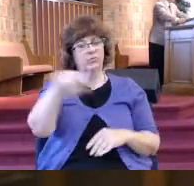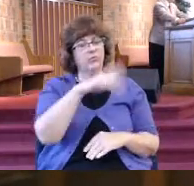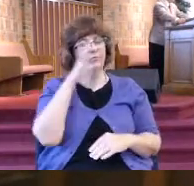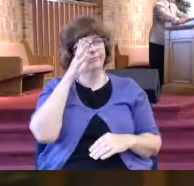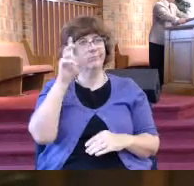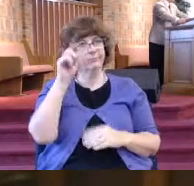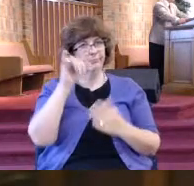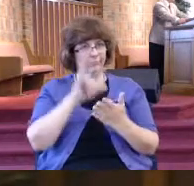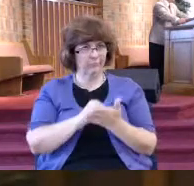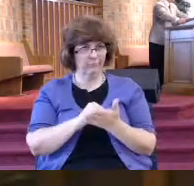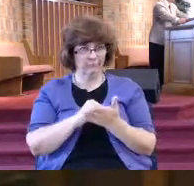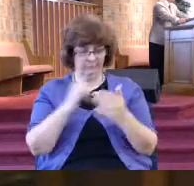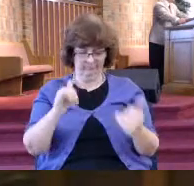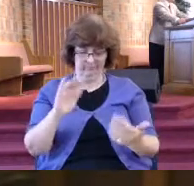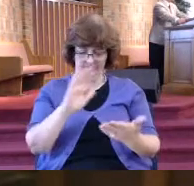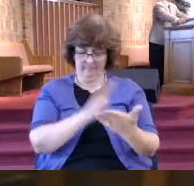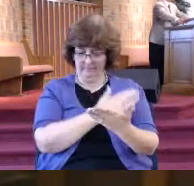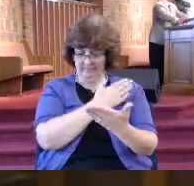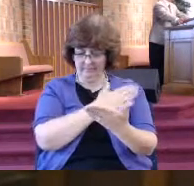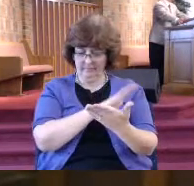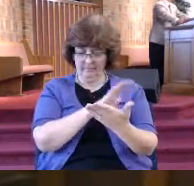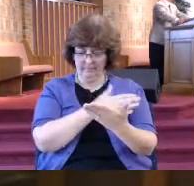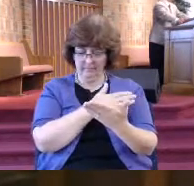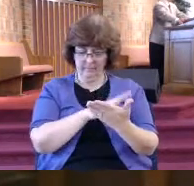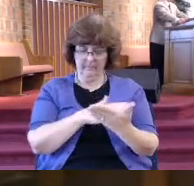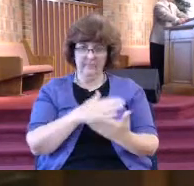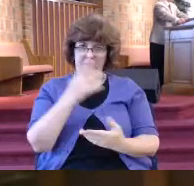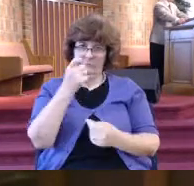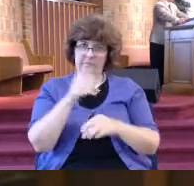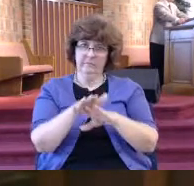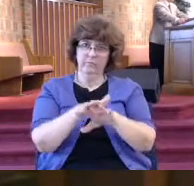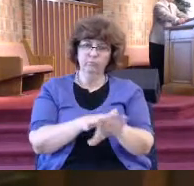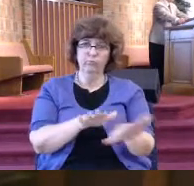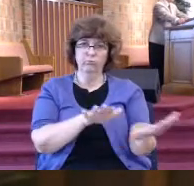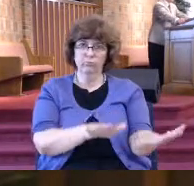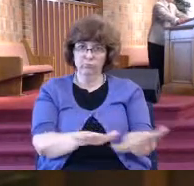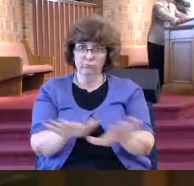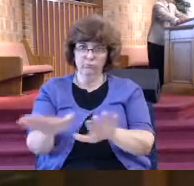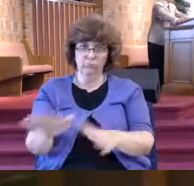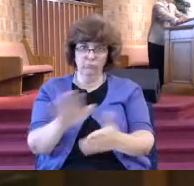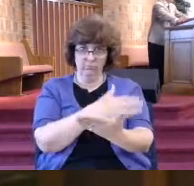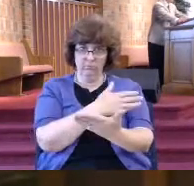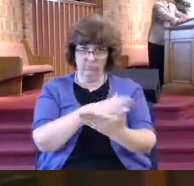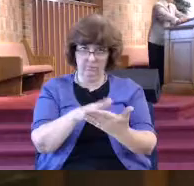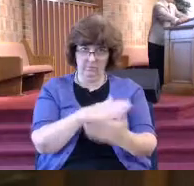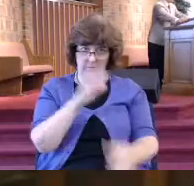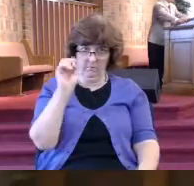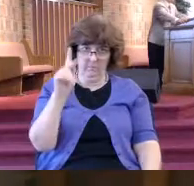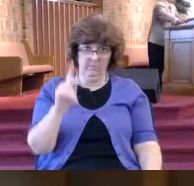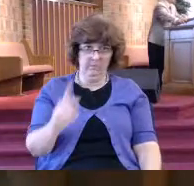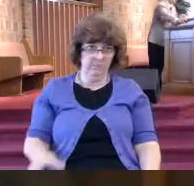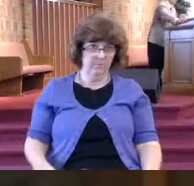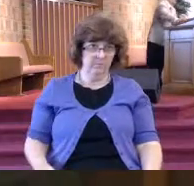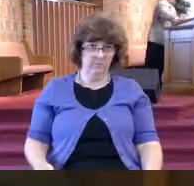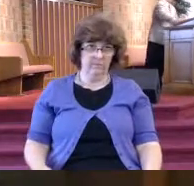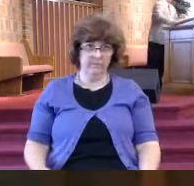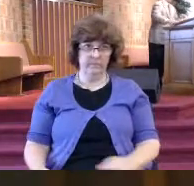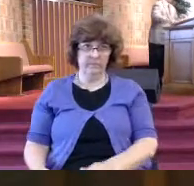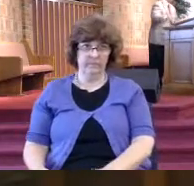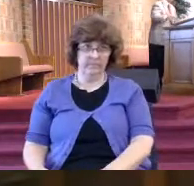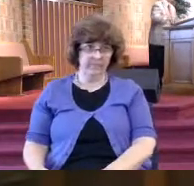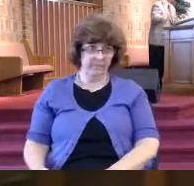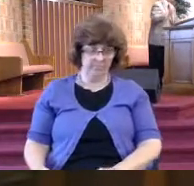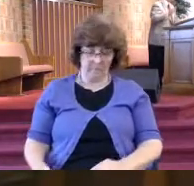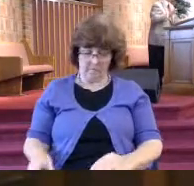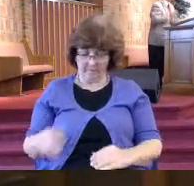it beforehand, first stanza. And we'll sing this just a little bit slower than we might normally for the first stanza only.